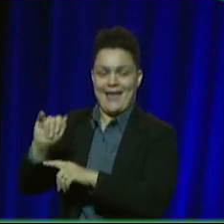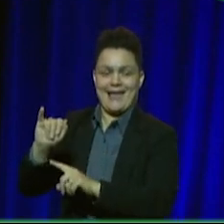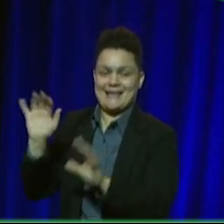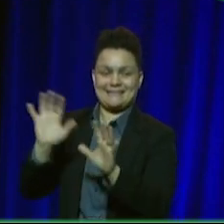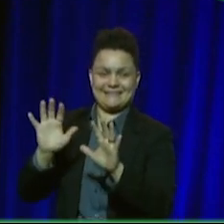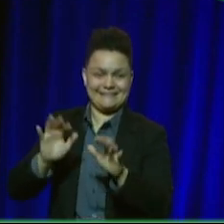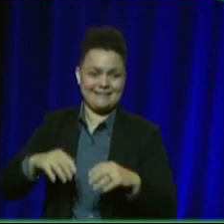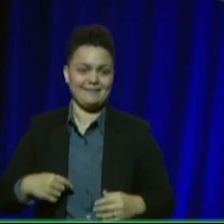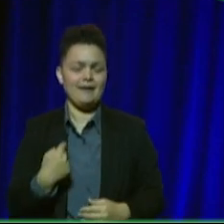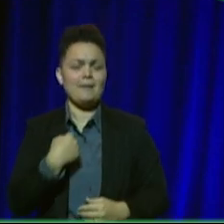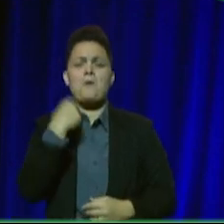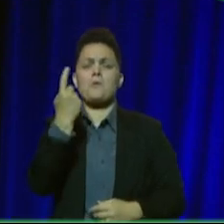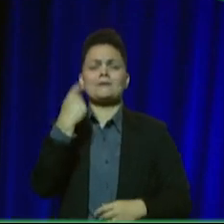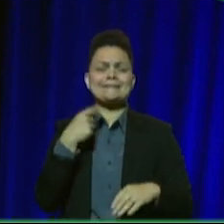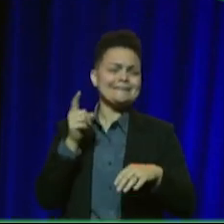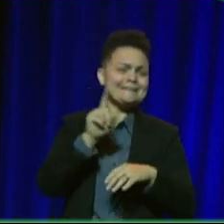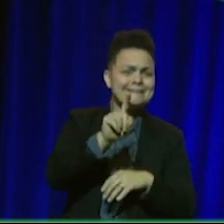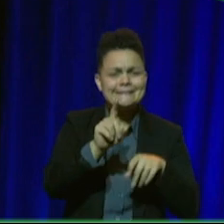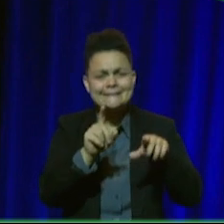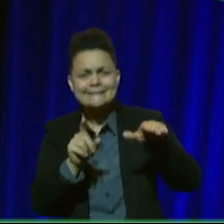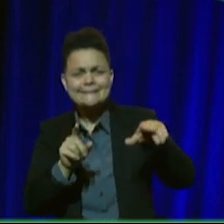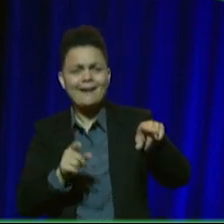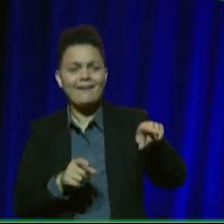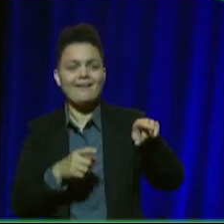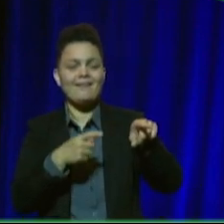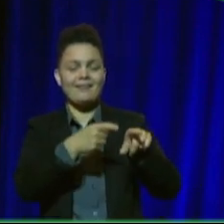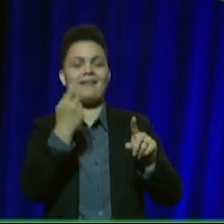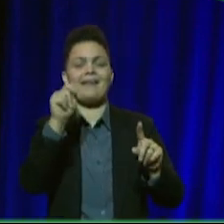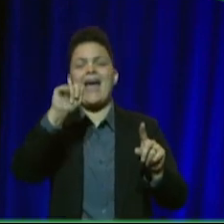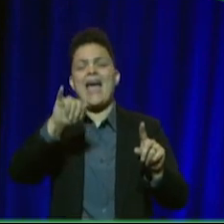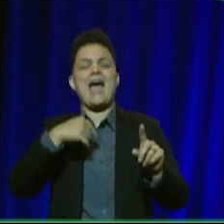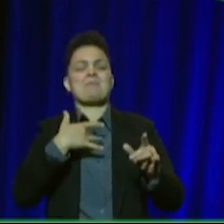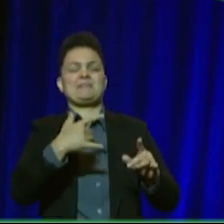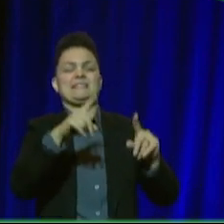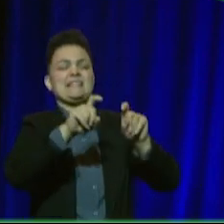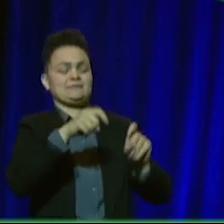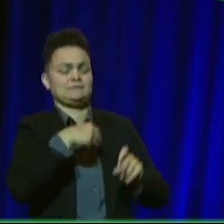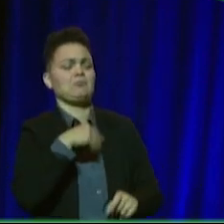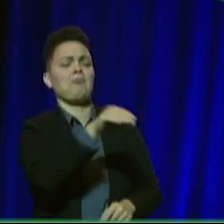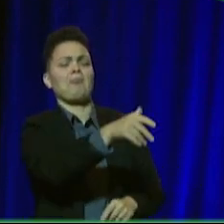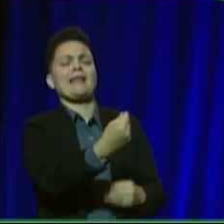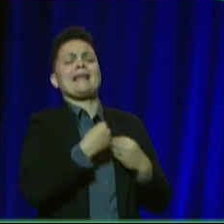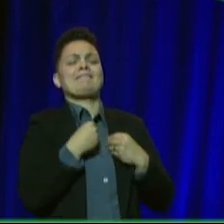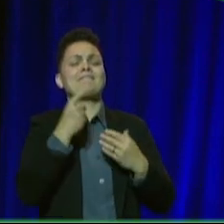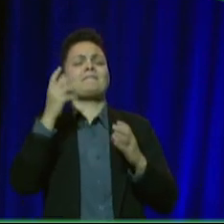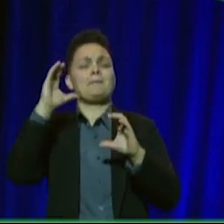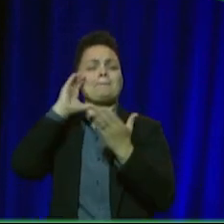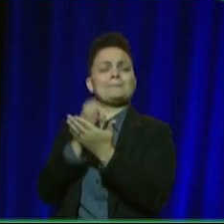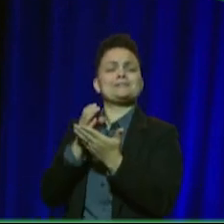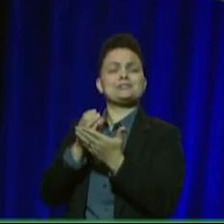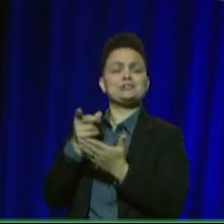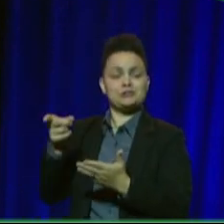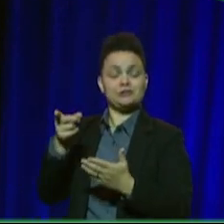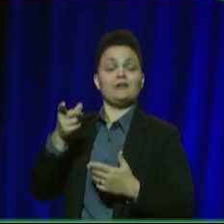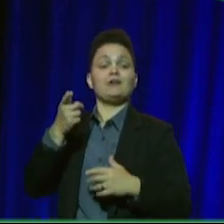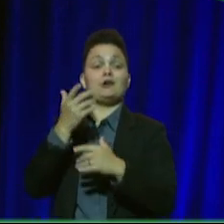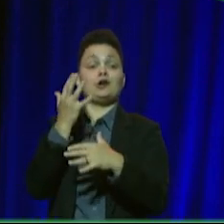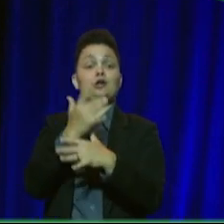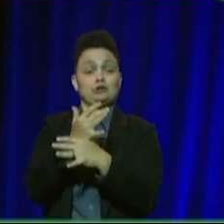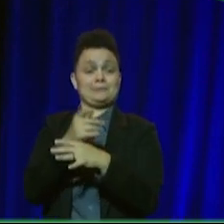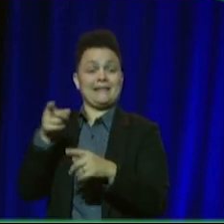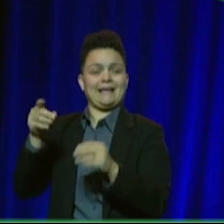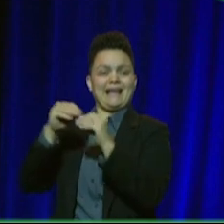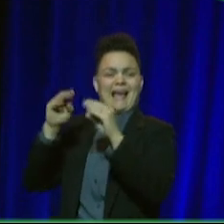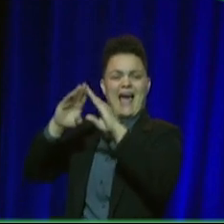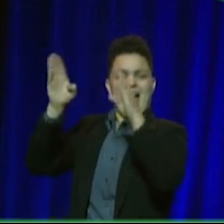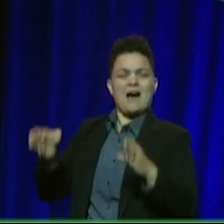models on AI. I said, give me an image of a Bavarian house in a field of sunflowers. And it came back with